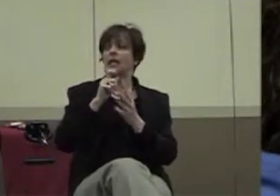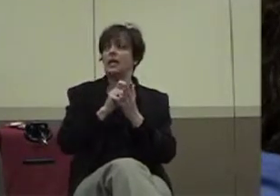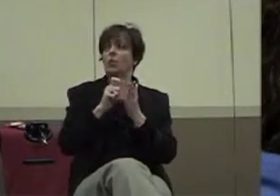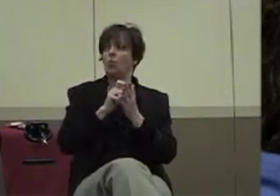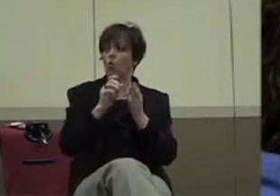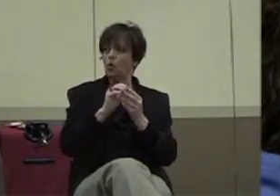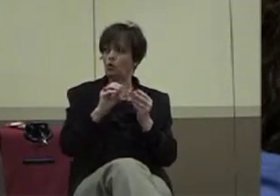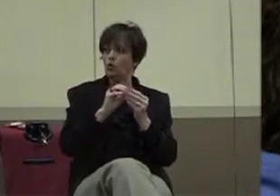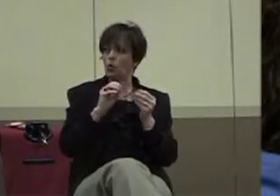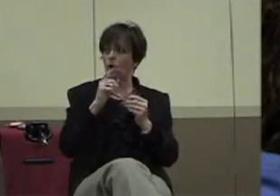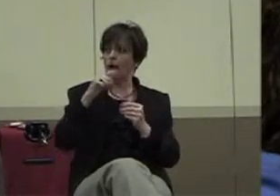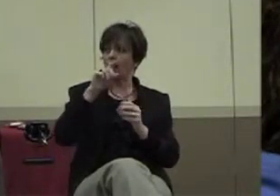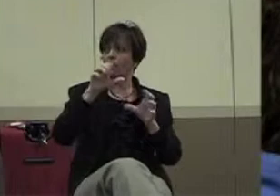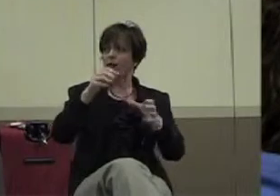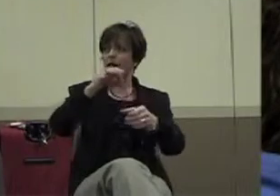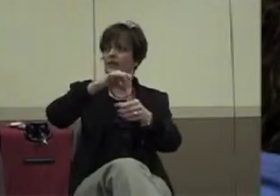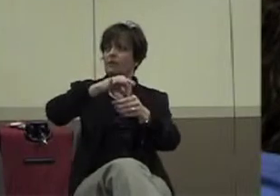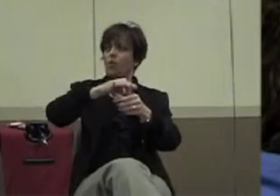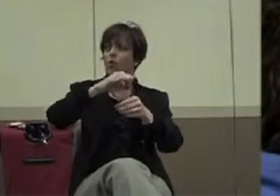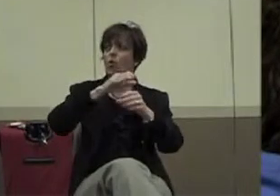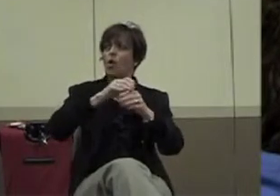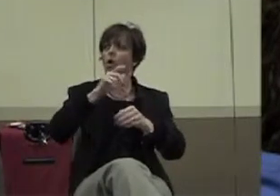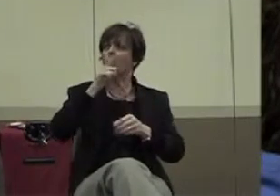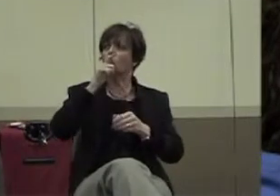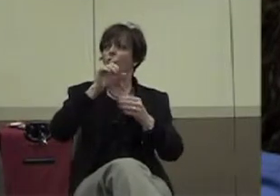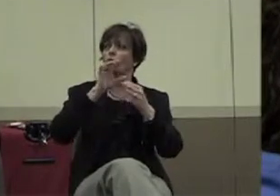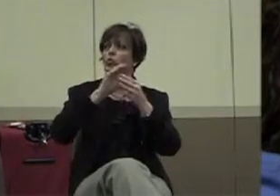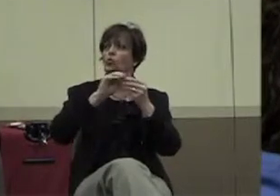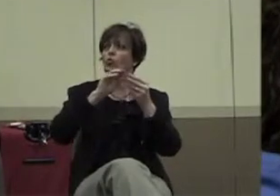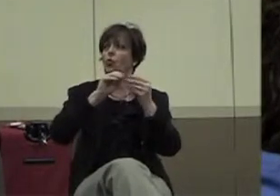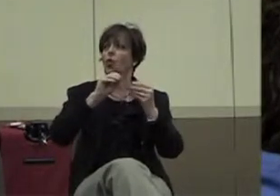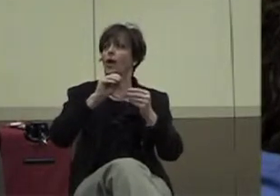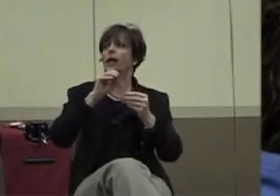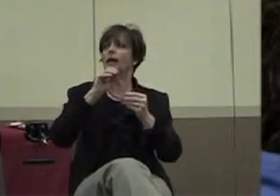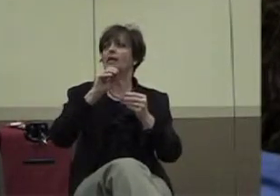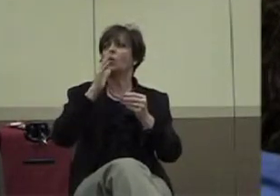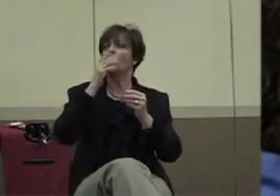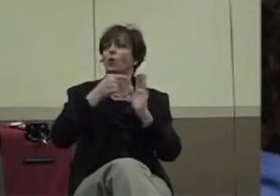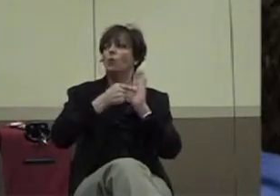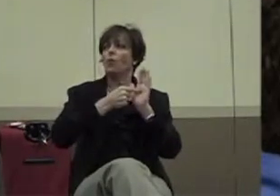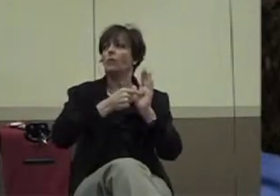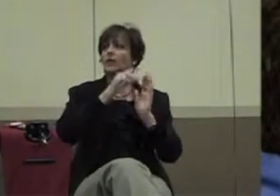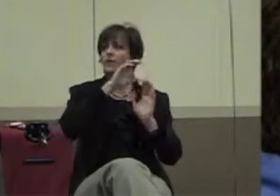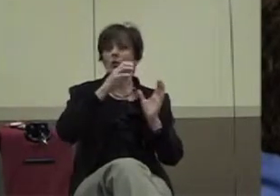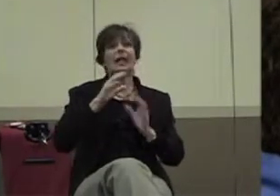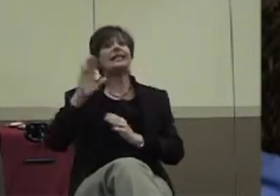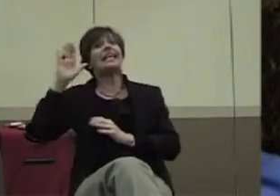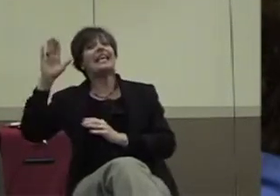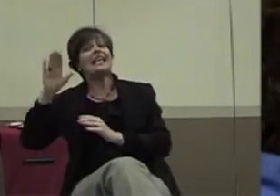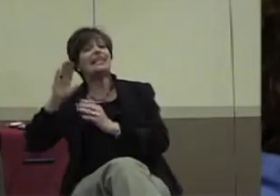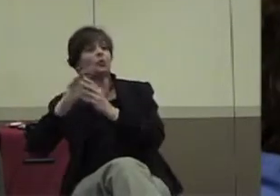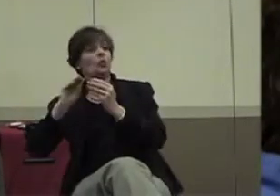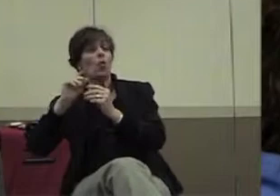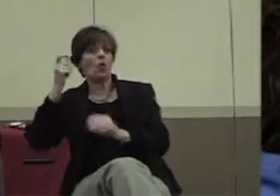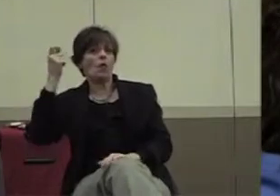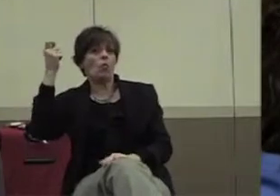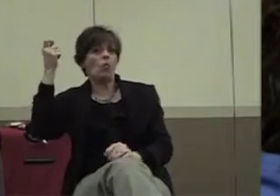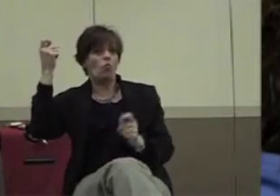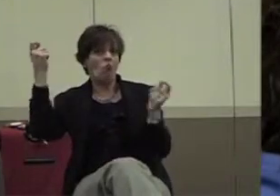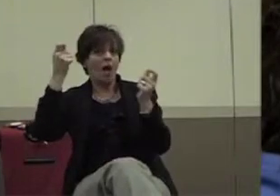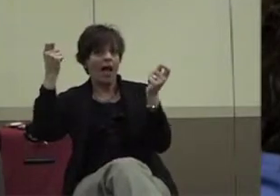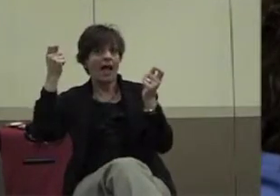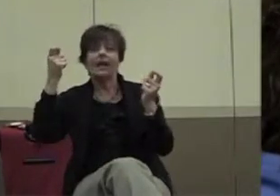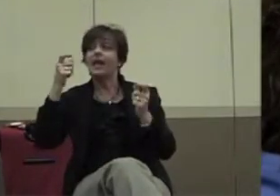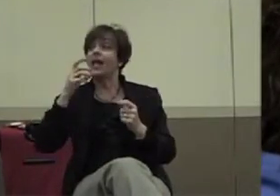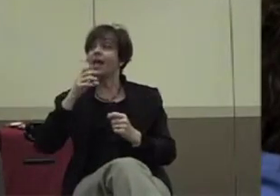voted on whose story was going to win for their class. And his story won. And then then he got to